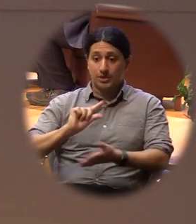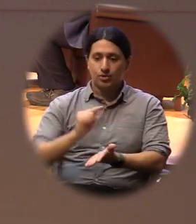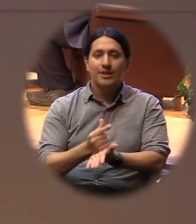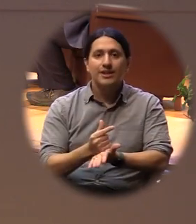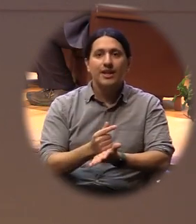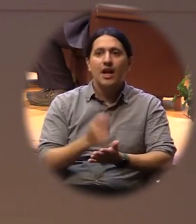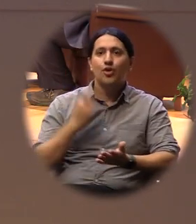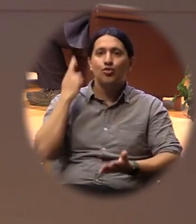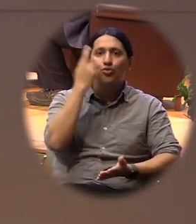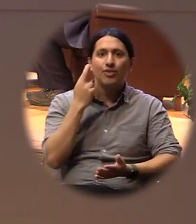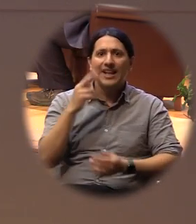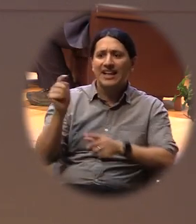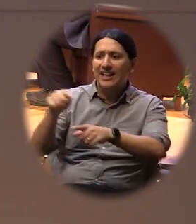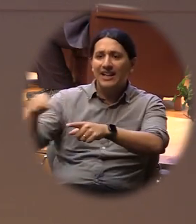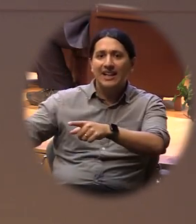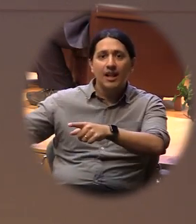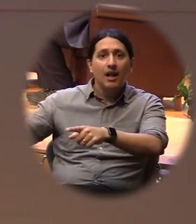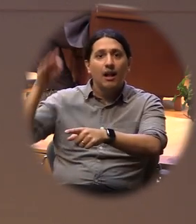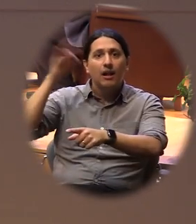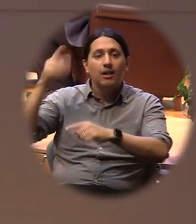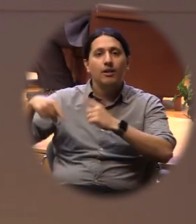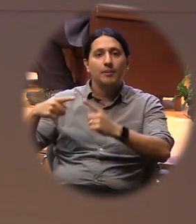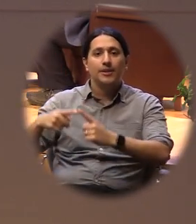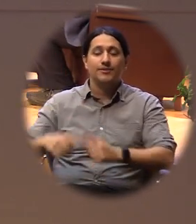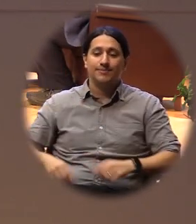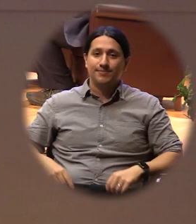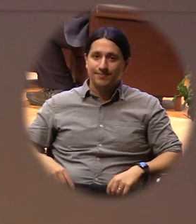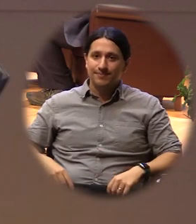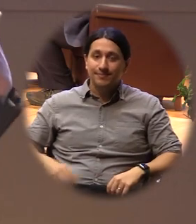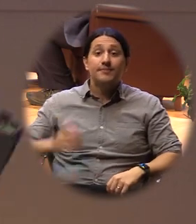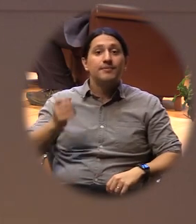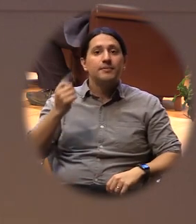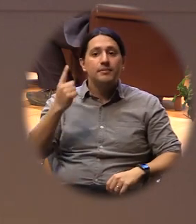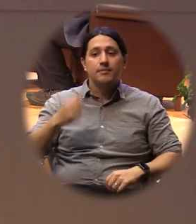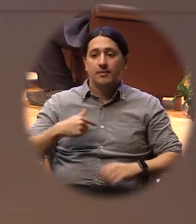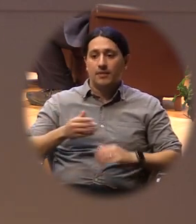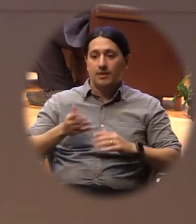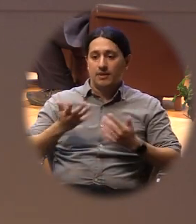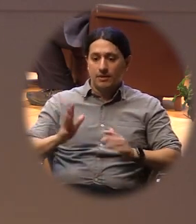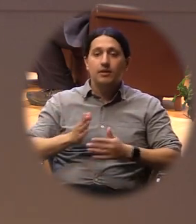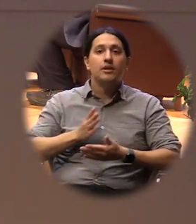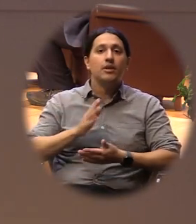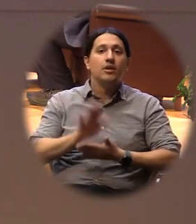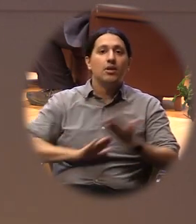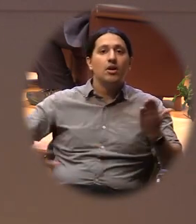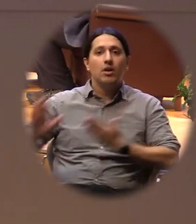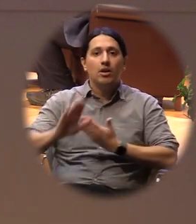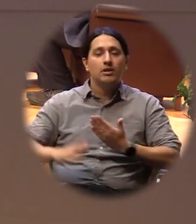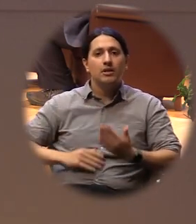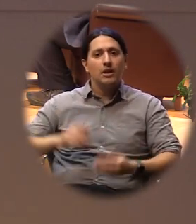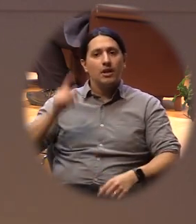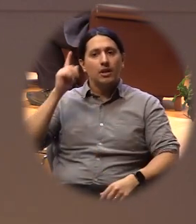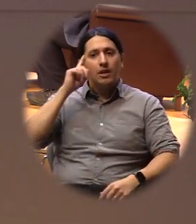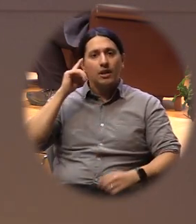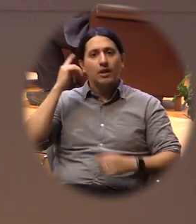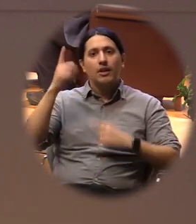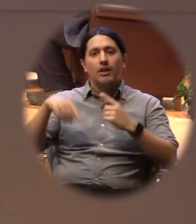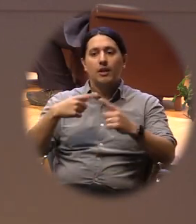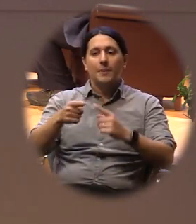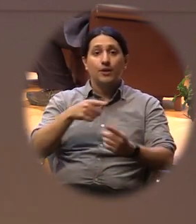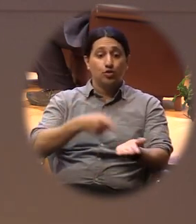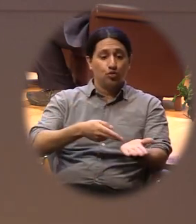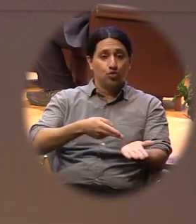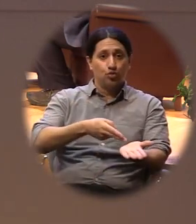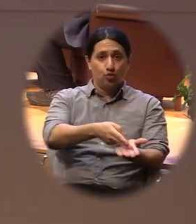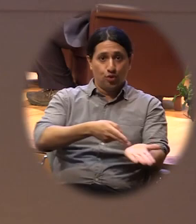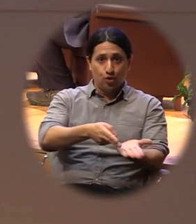But once I got to college, I got a little bit more particular about not only the amount of truth, but the kind. And I